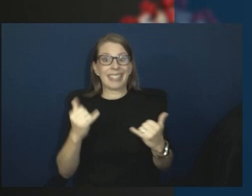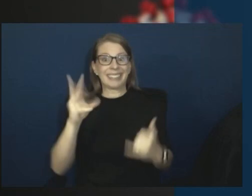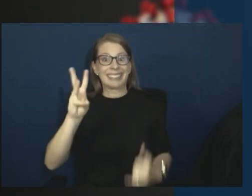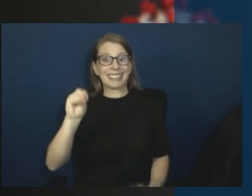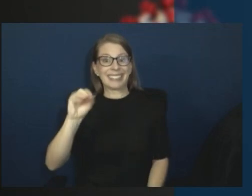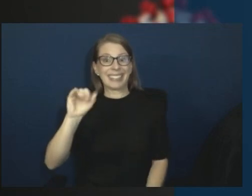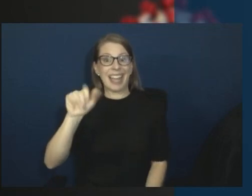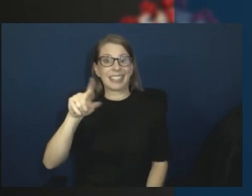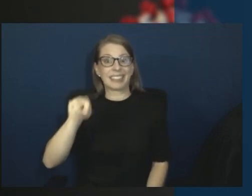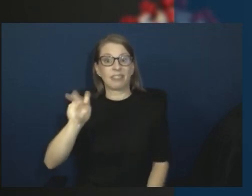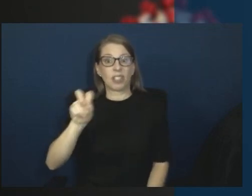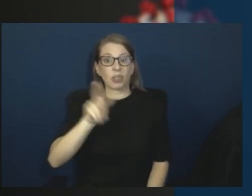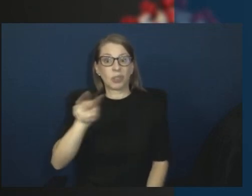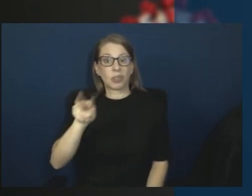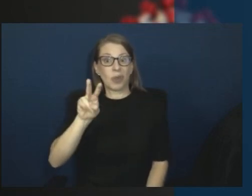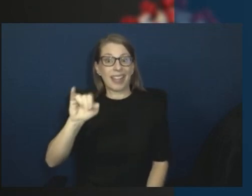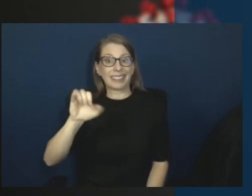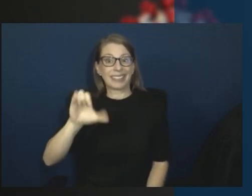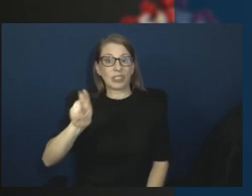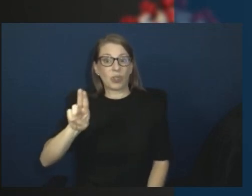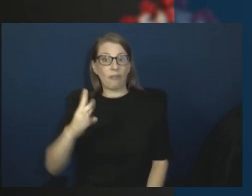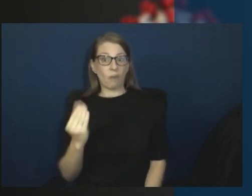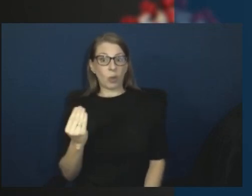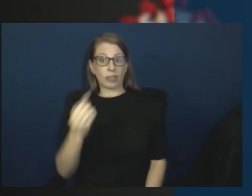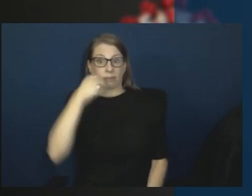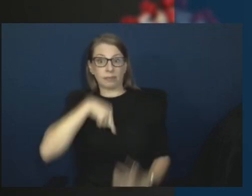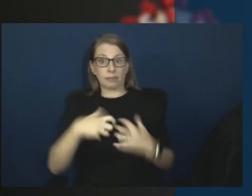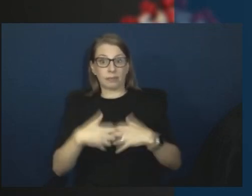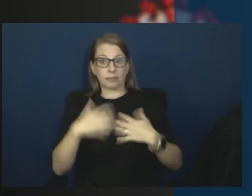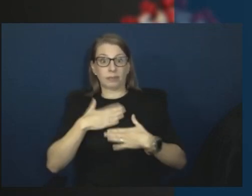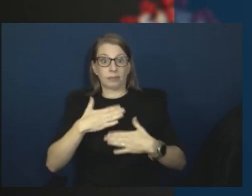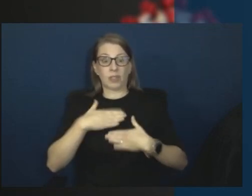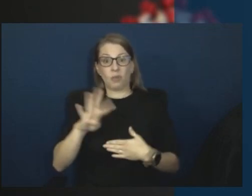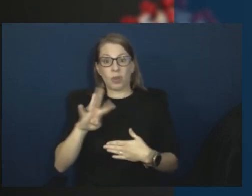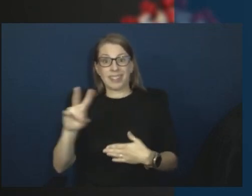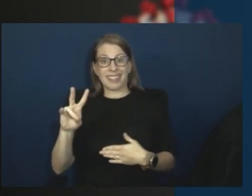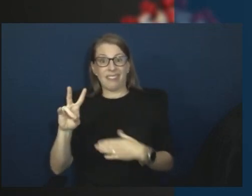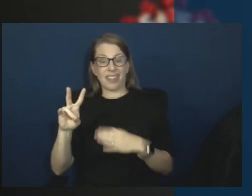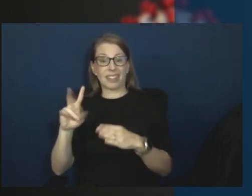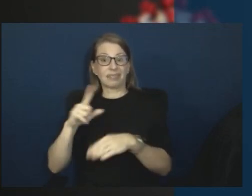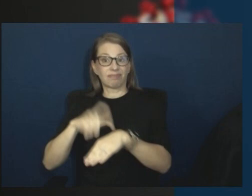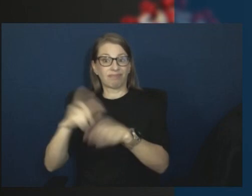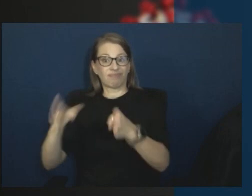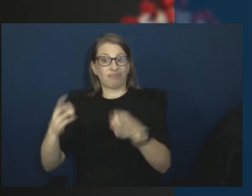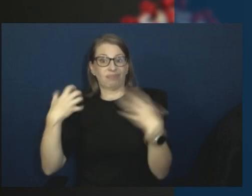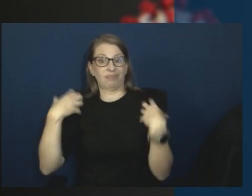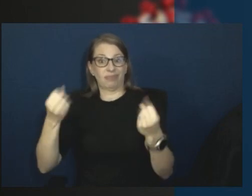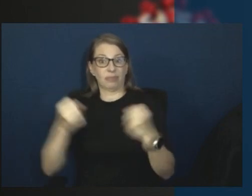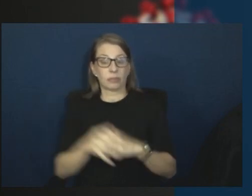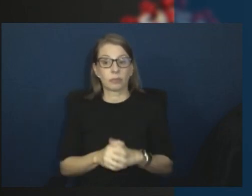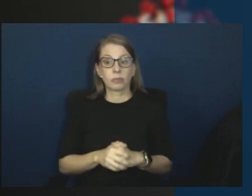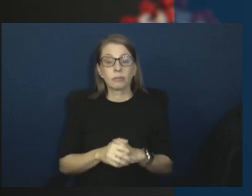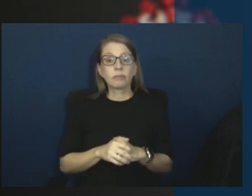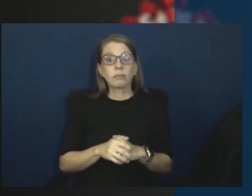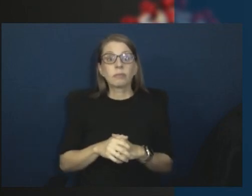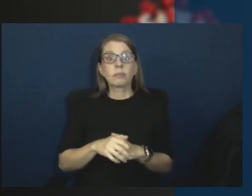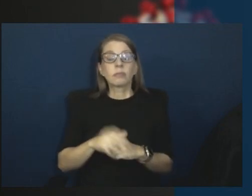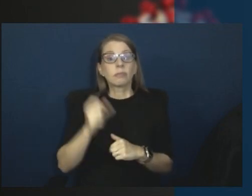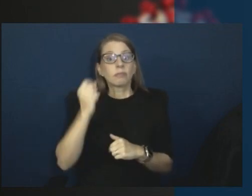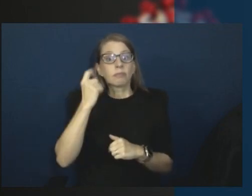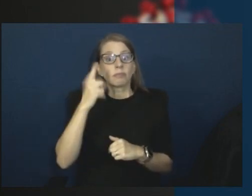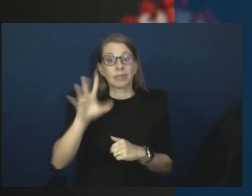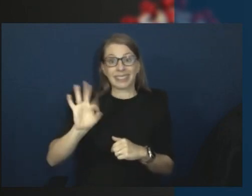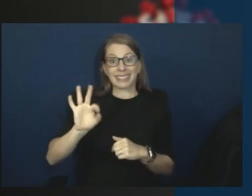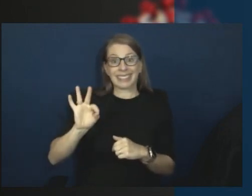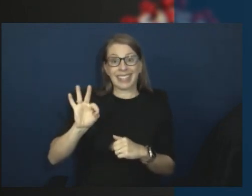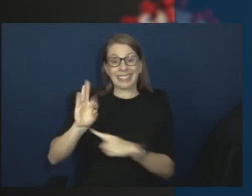ICU, 14 on the ventilator, and 47 in that recovery period. And we should note that we have 9 of our 60 patients that